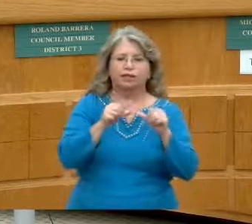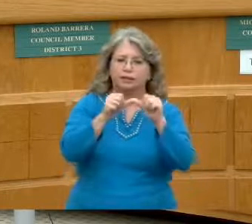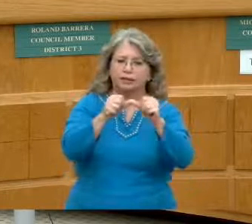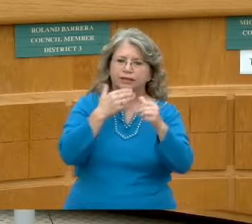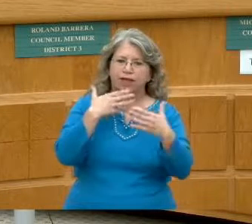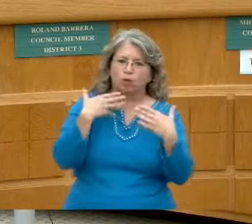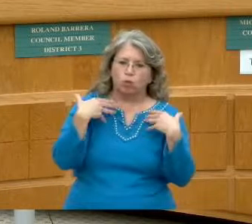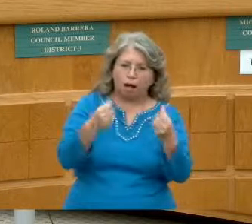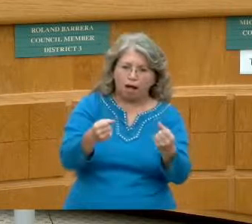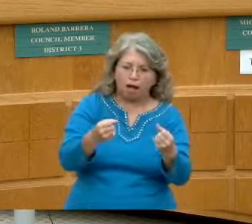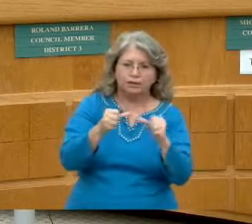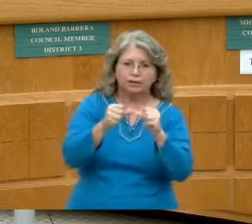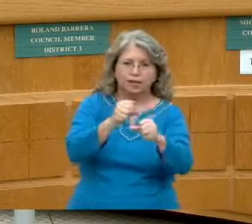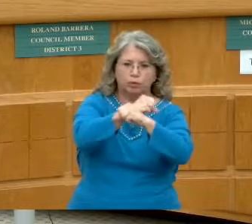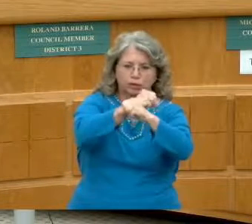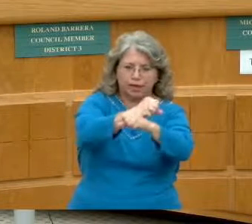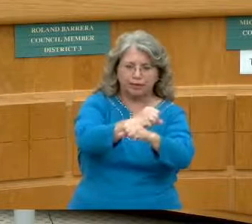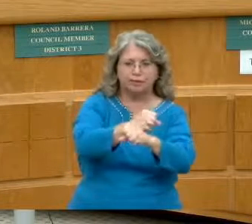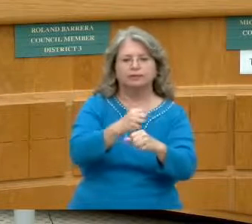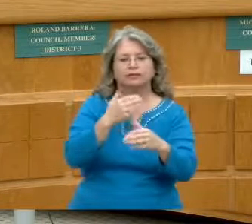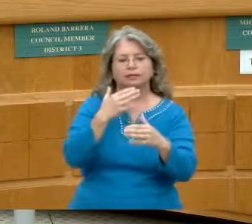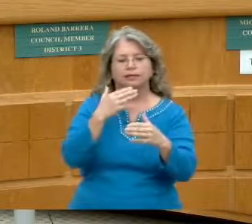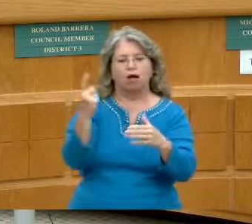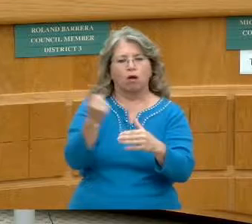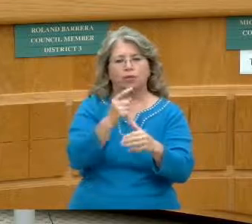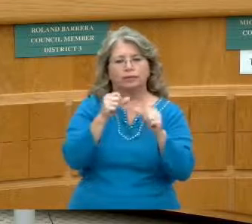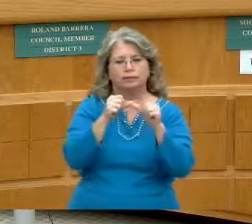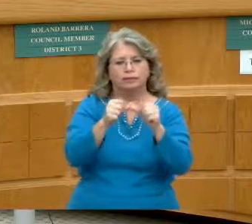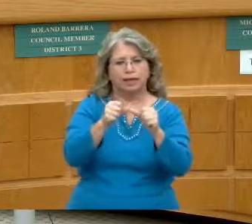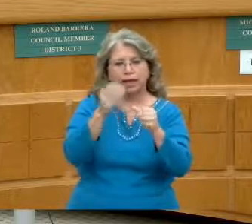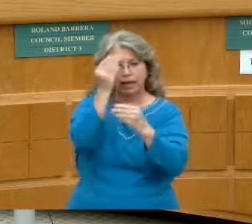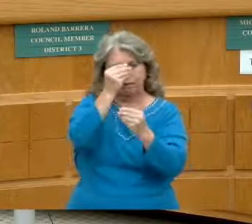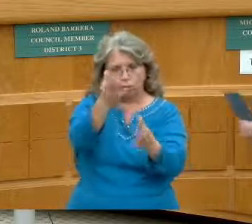stay protected, and as always, stay informed.